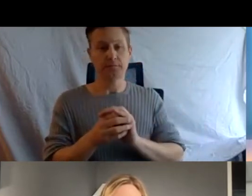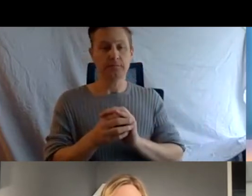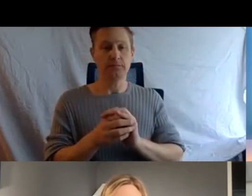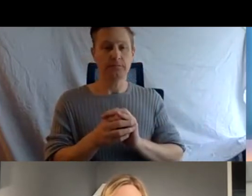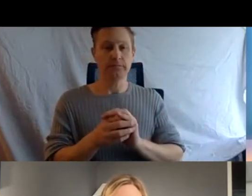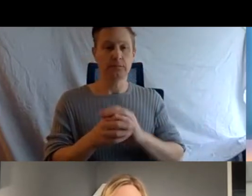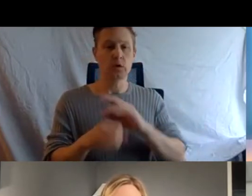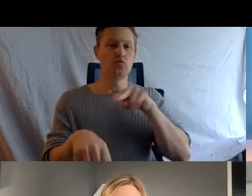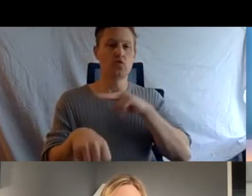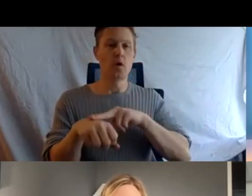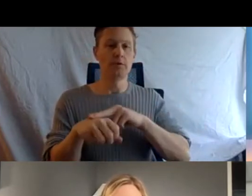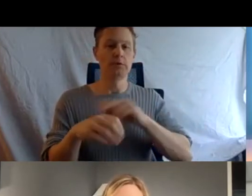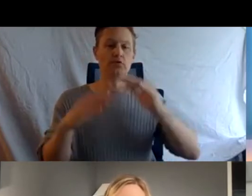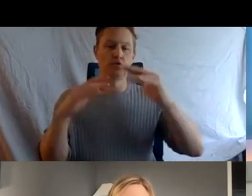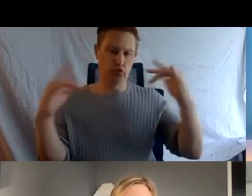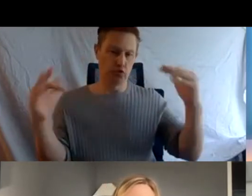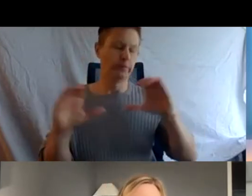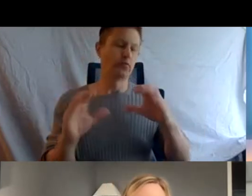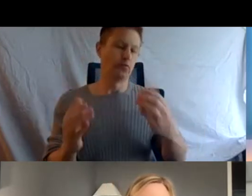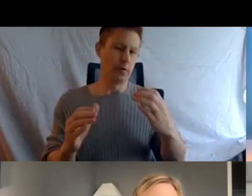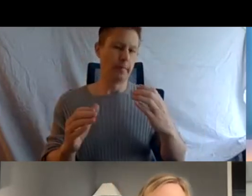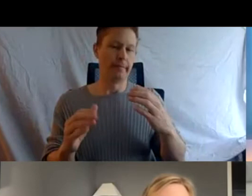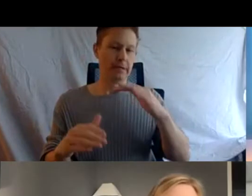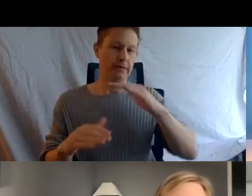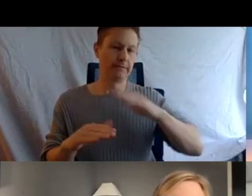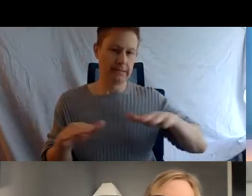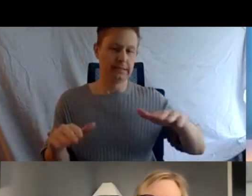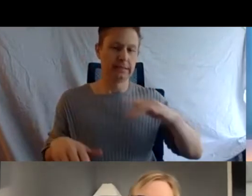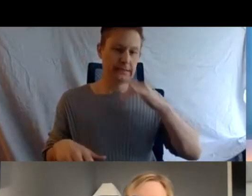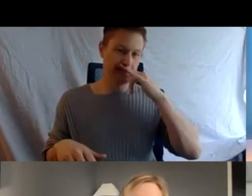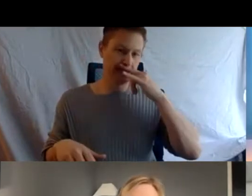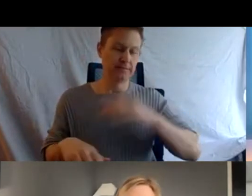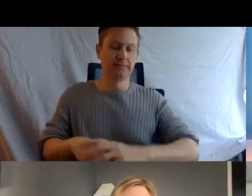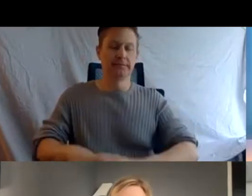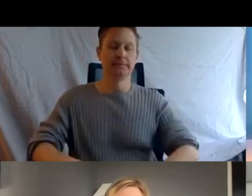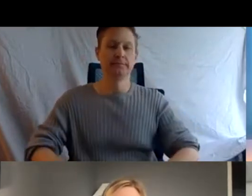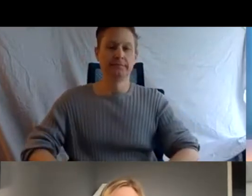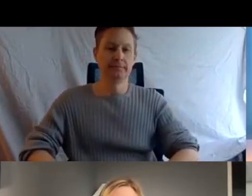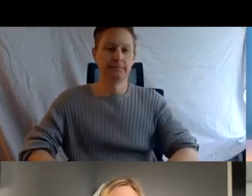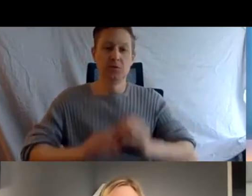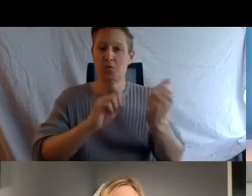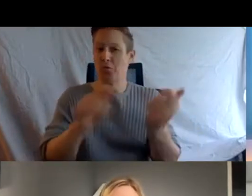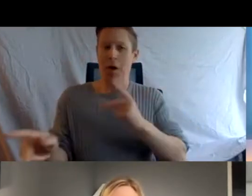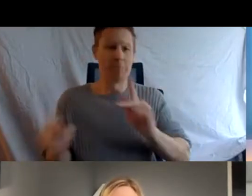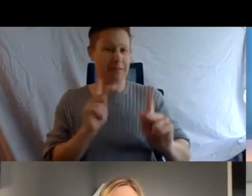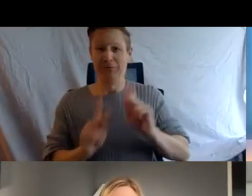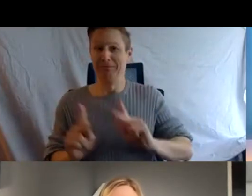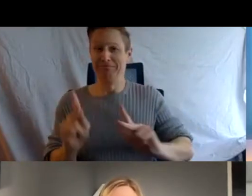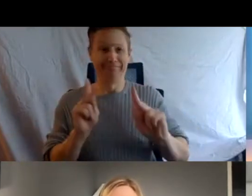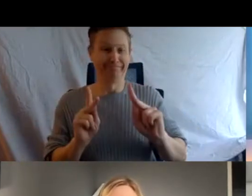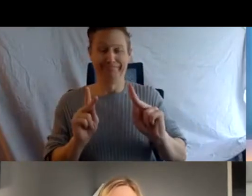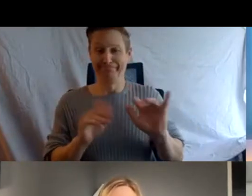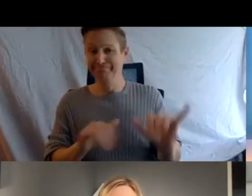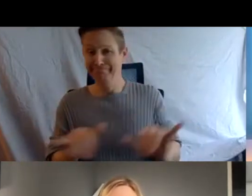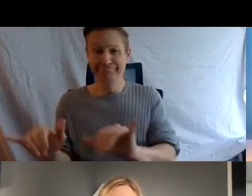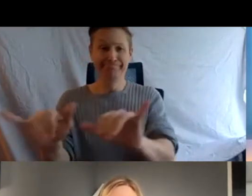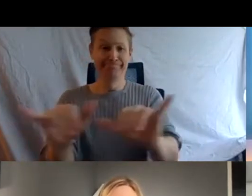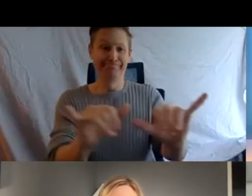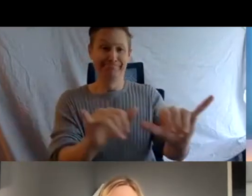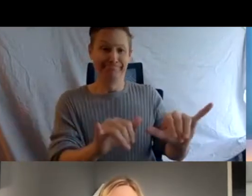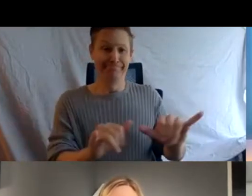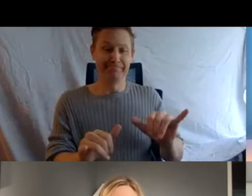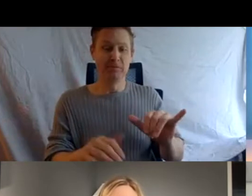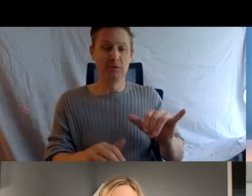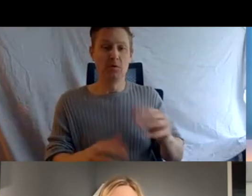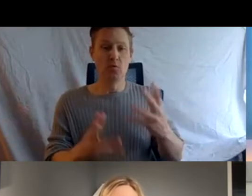a very diverse group of children as well, that hey, we're just all people and doing our thing, and let's do some good in the world